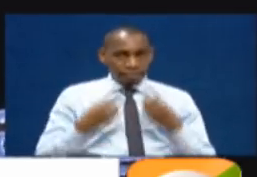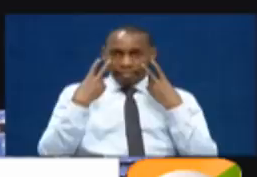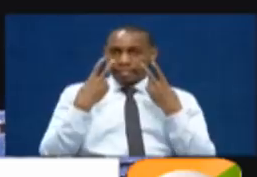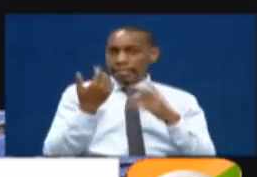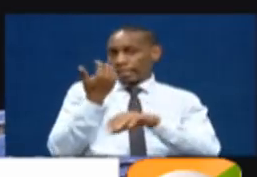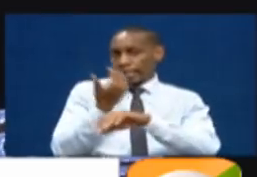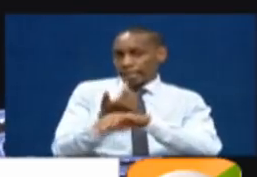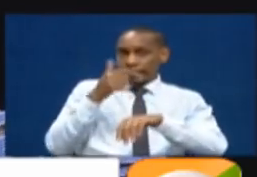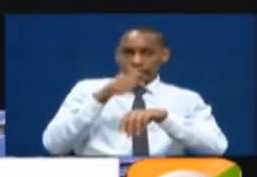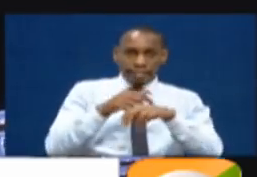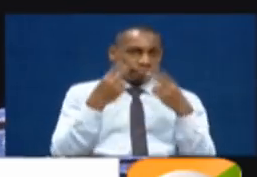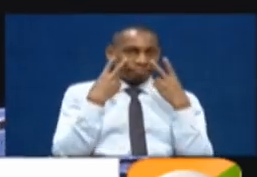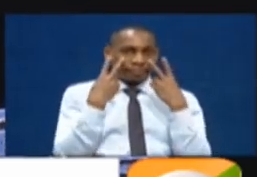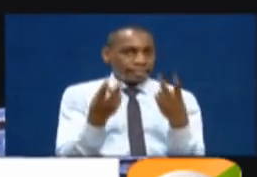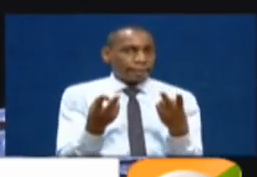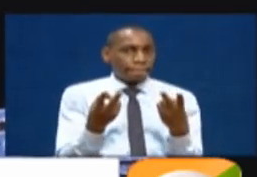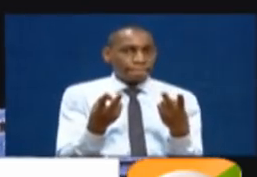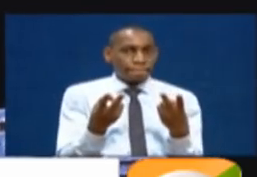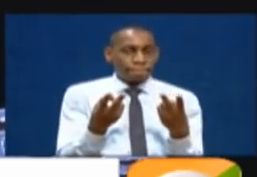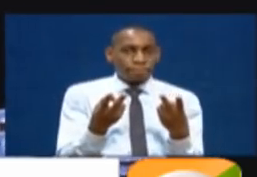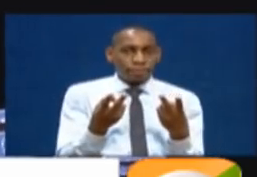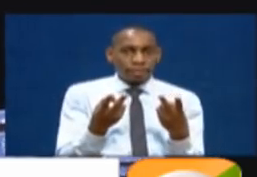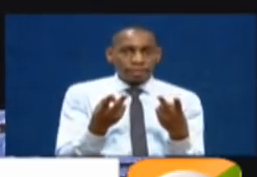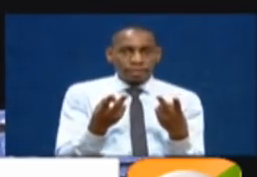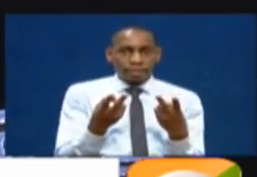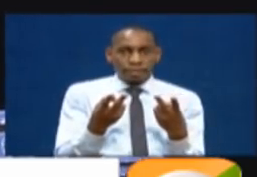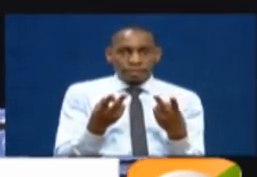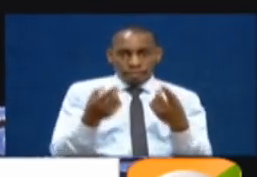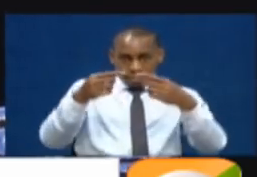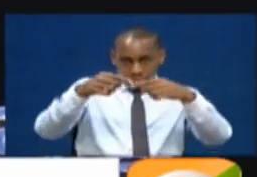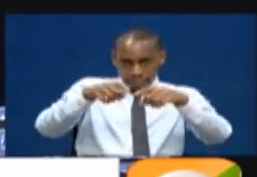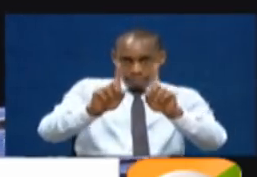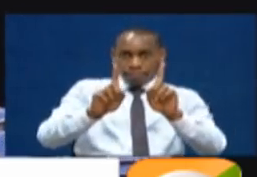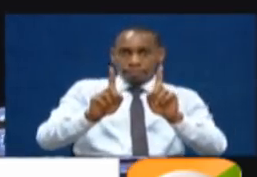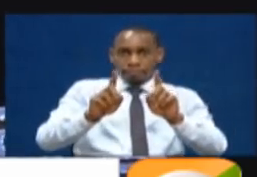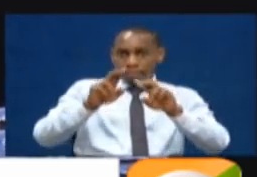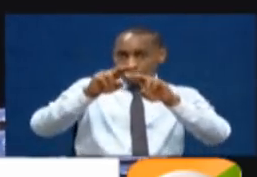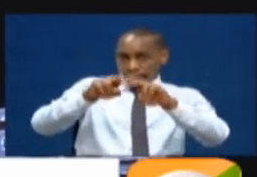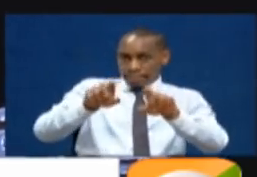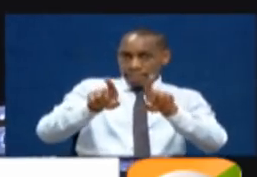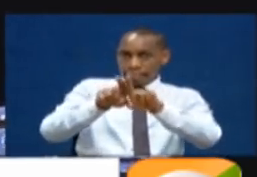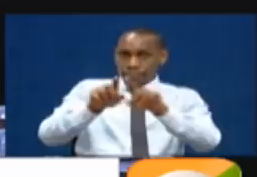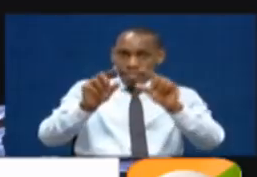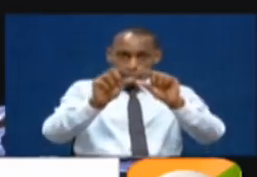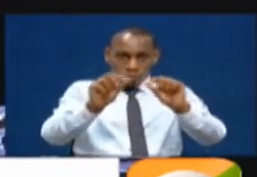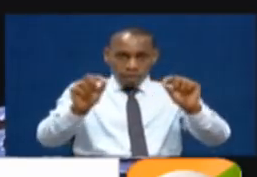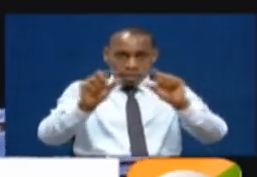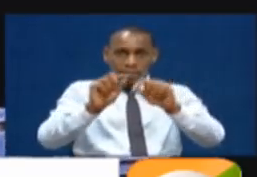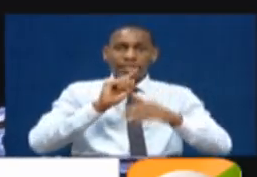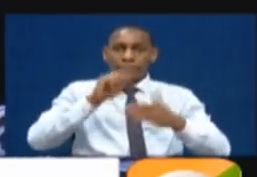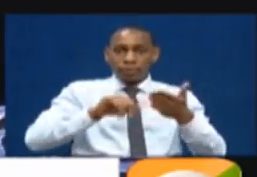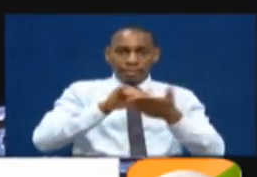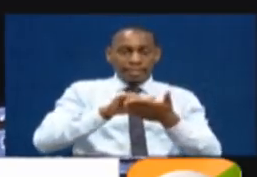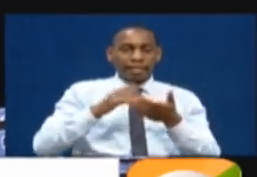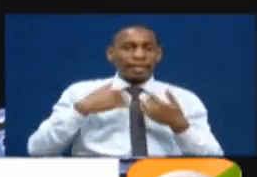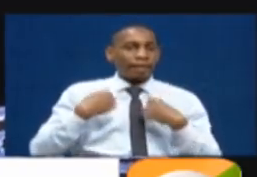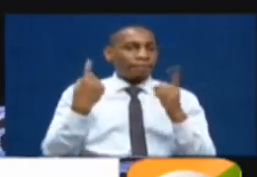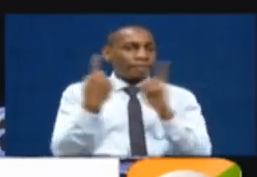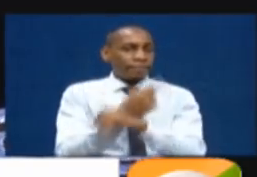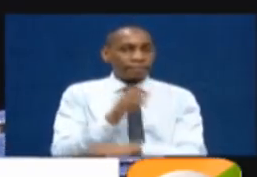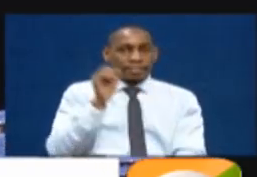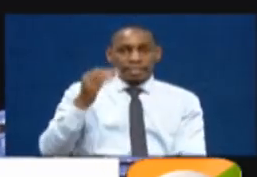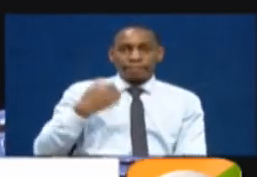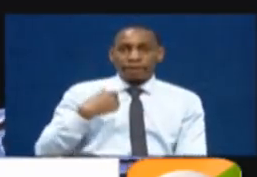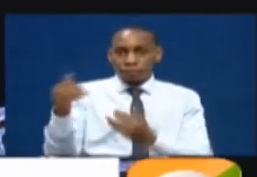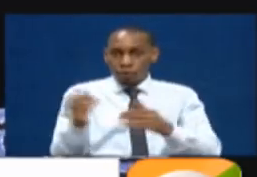when I see, you know, such eminent persons as yourself sit there and say, actually, we will make a difference if we have